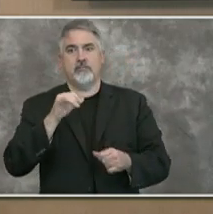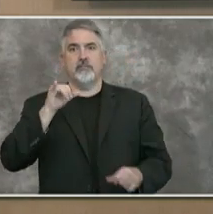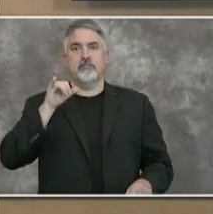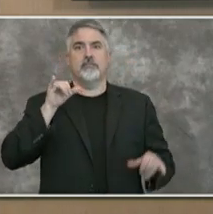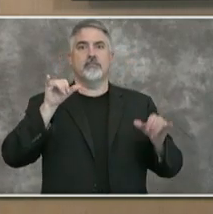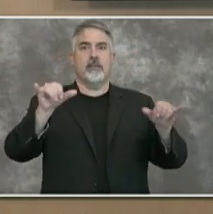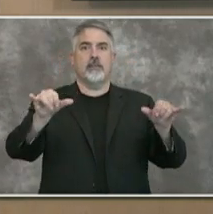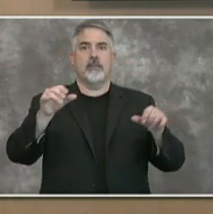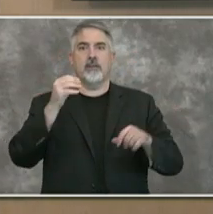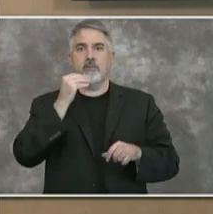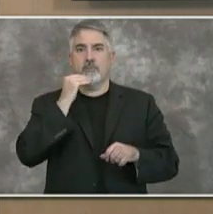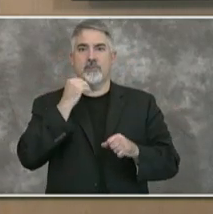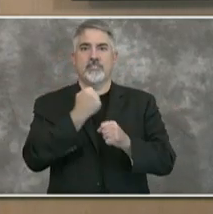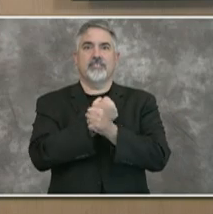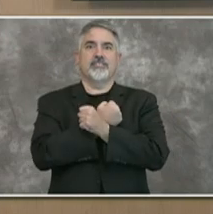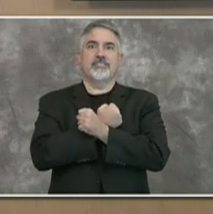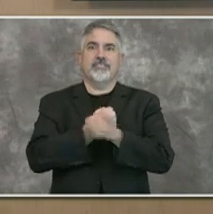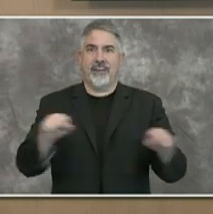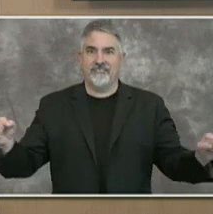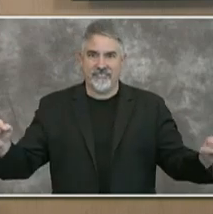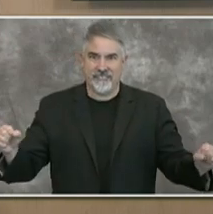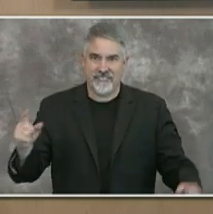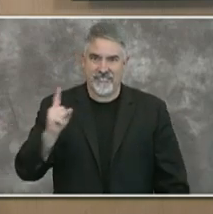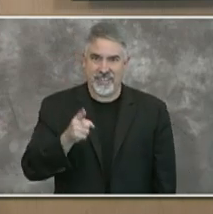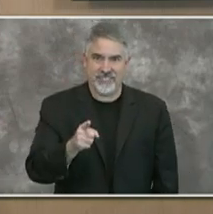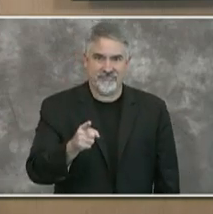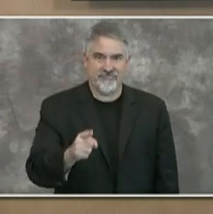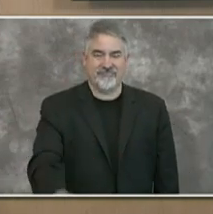well, stay home.